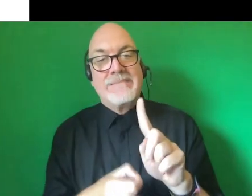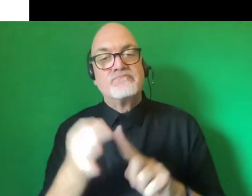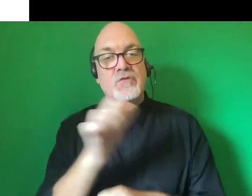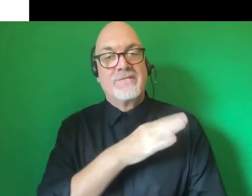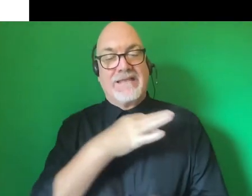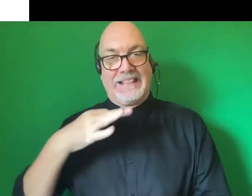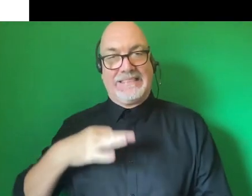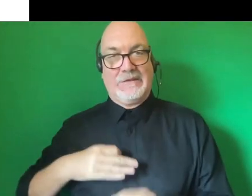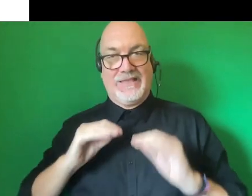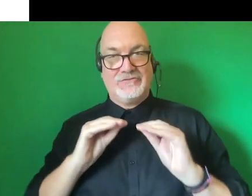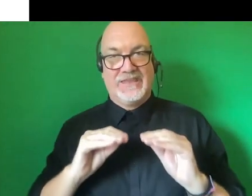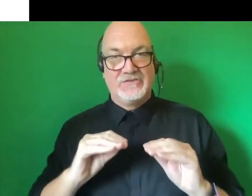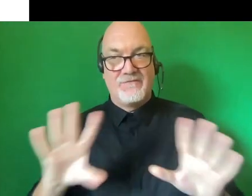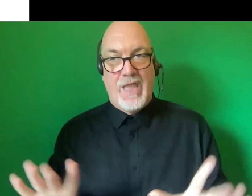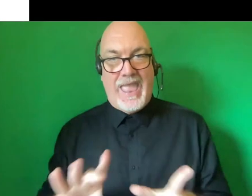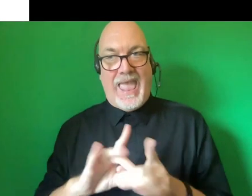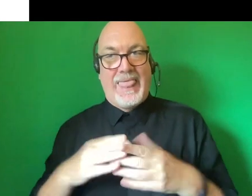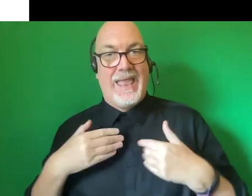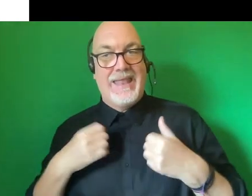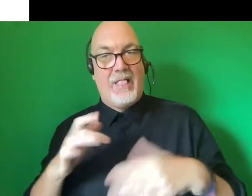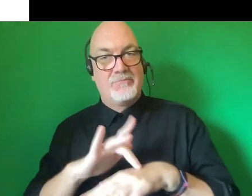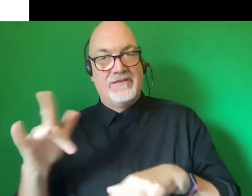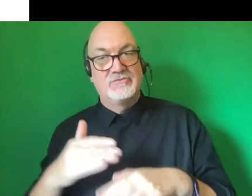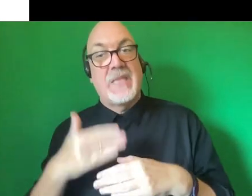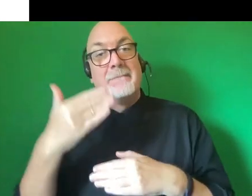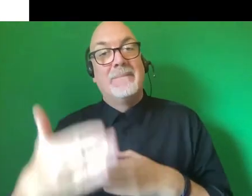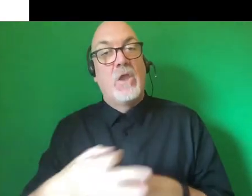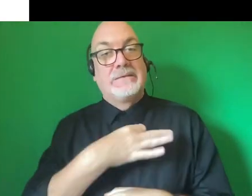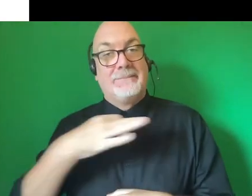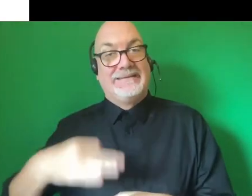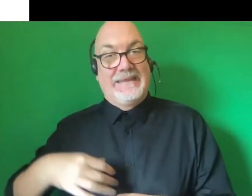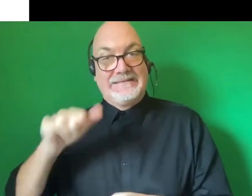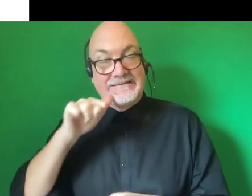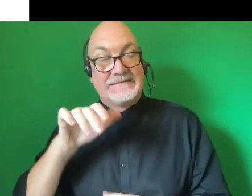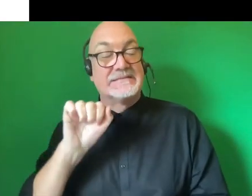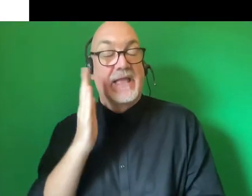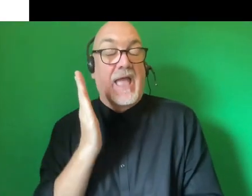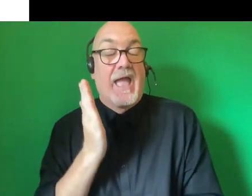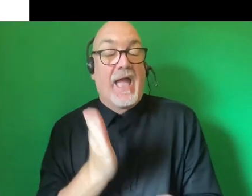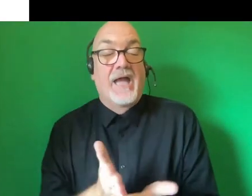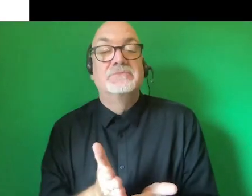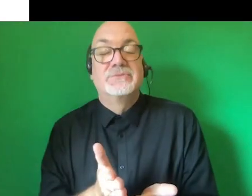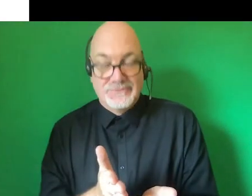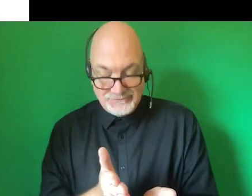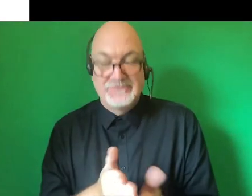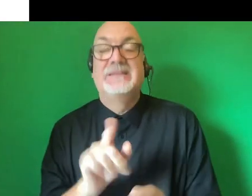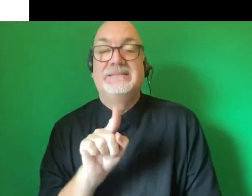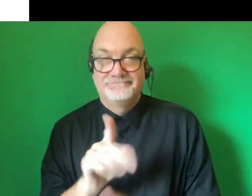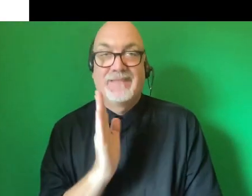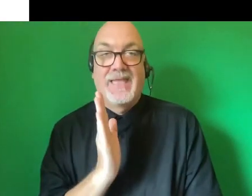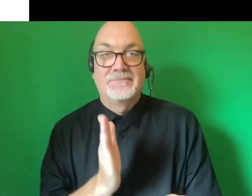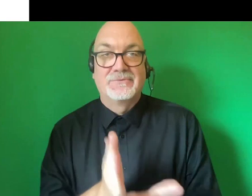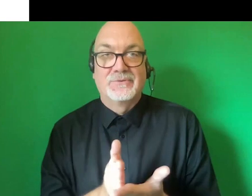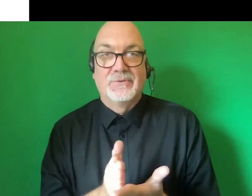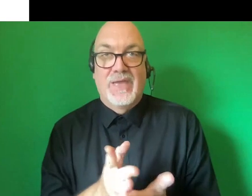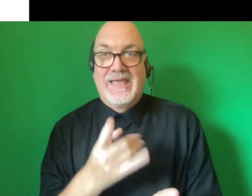education programs for allied health professionals and others beyond medics and dentists? Absolutely, absolutely. And as